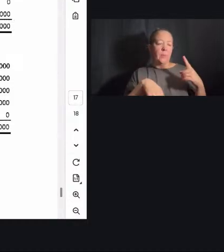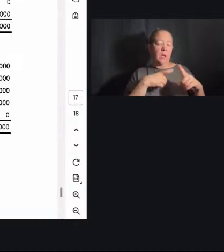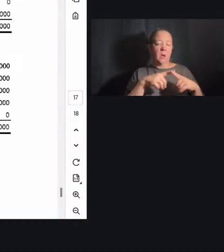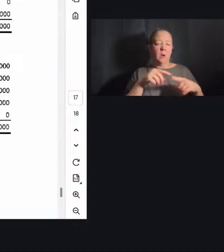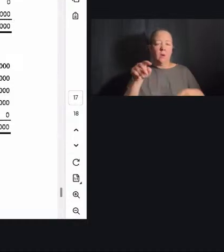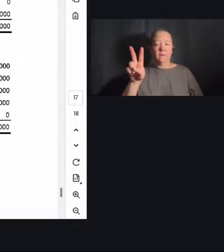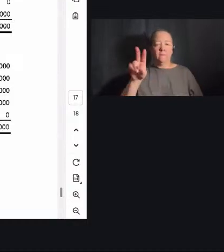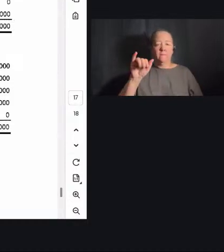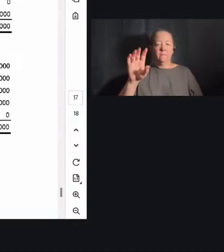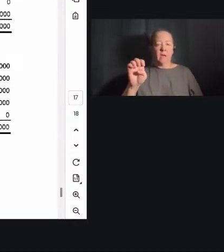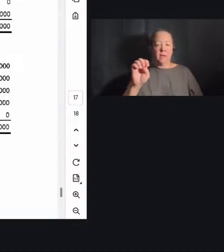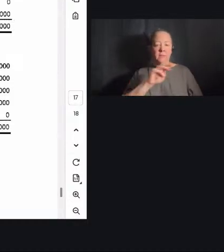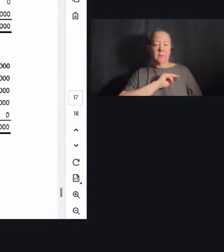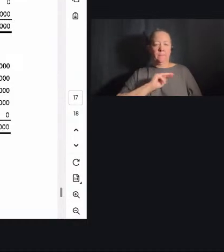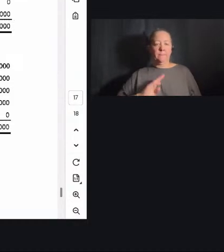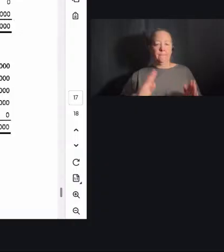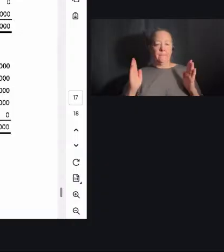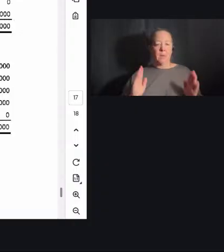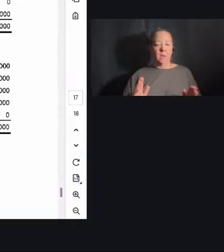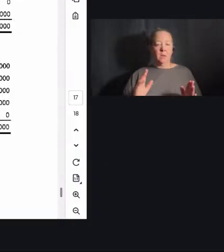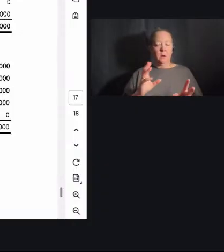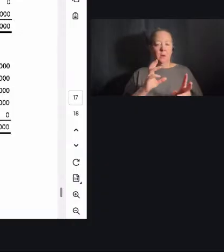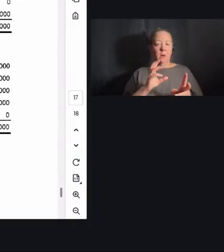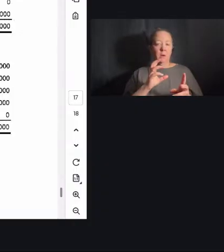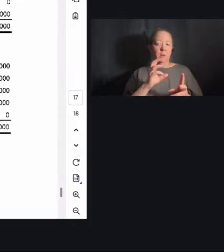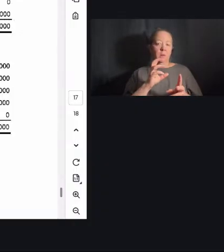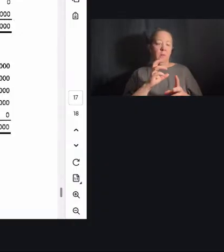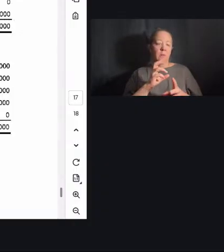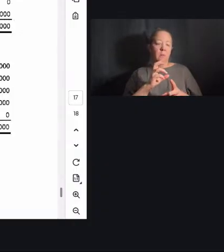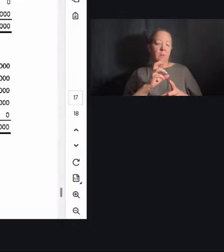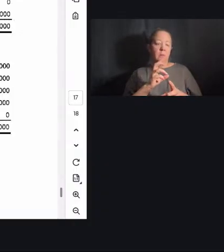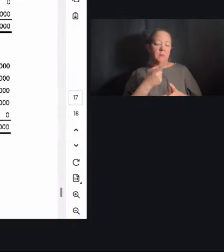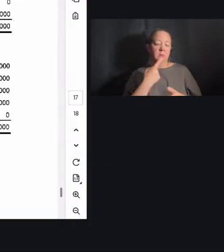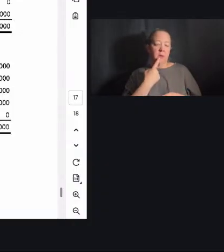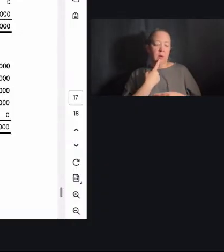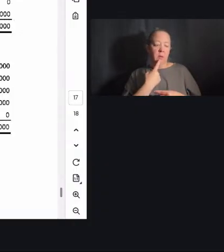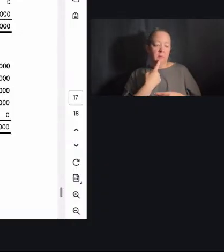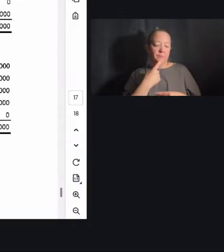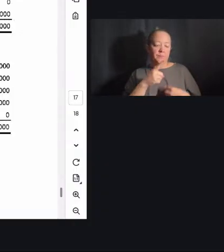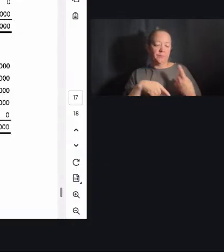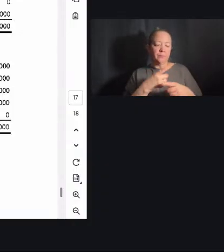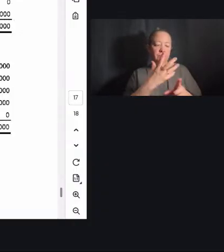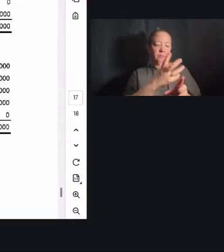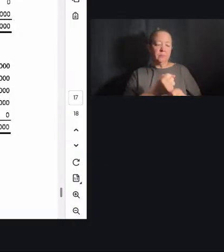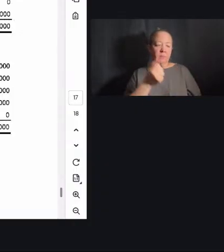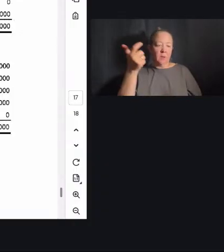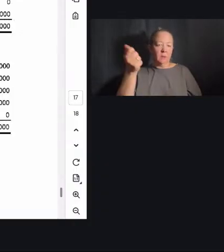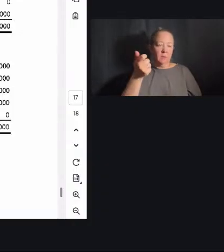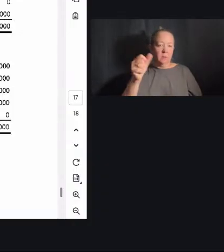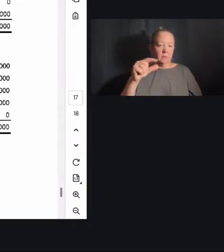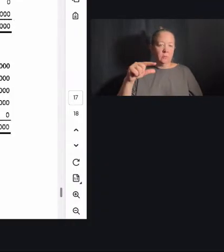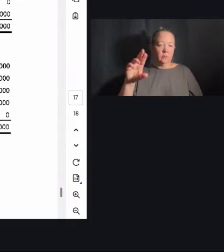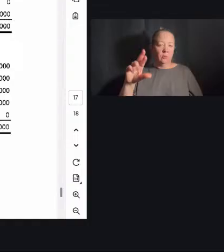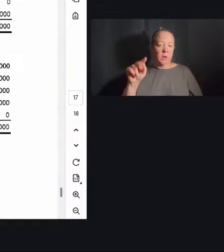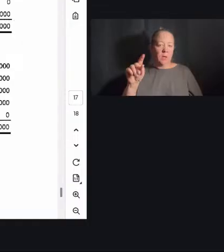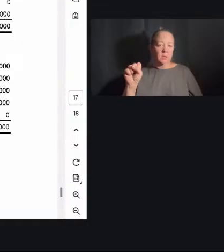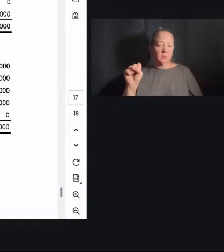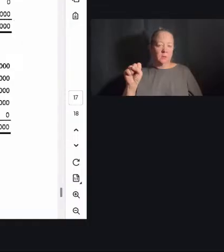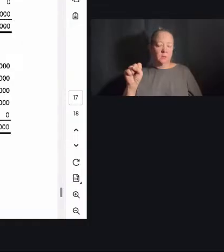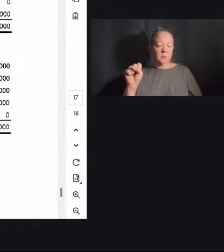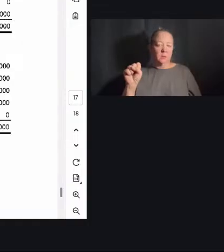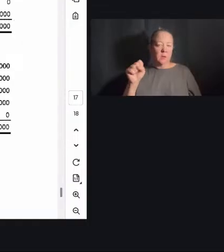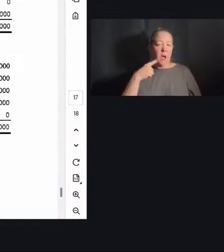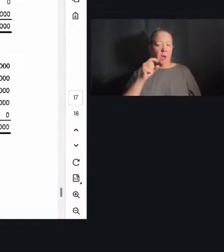grants. As someone who has worked in development for 6 years, I know that part of that is true,